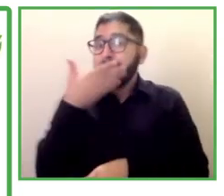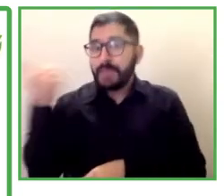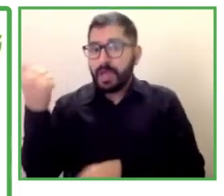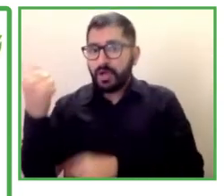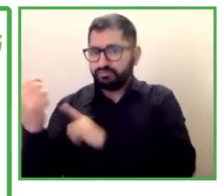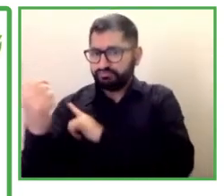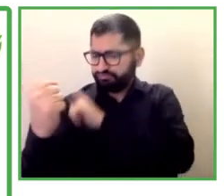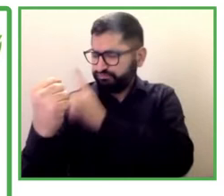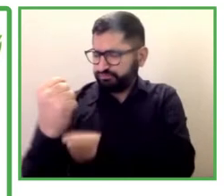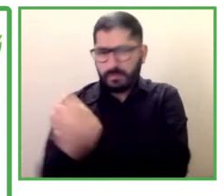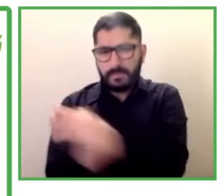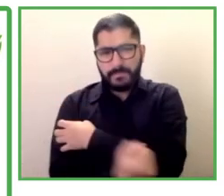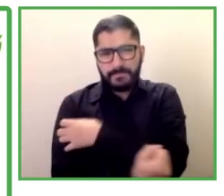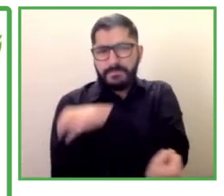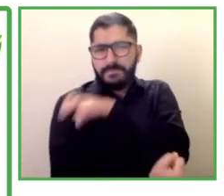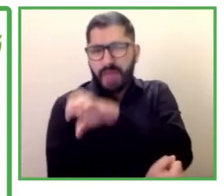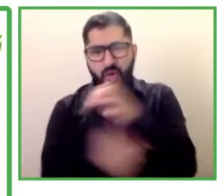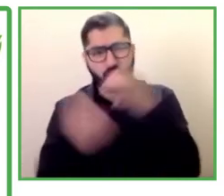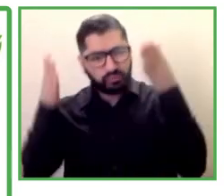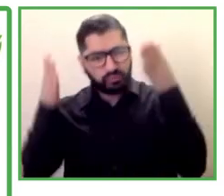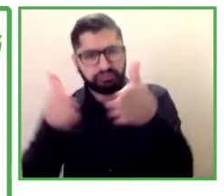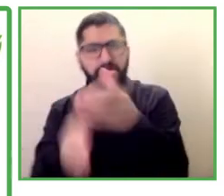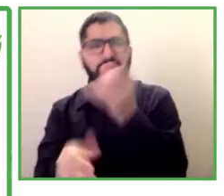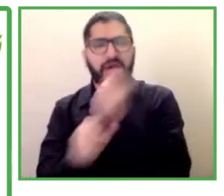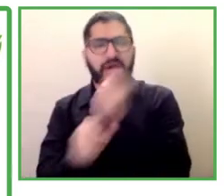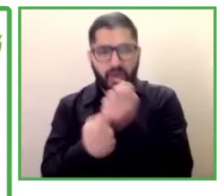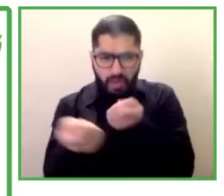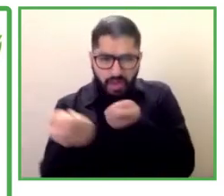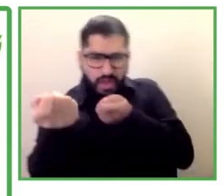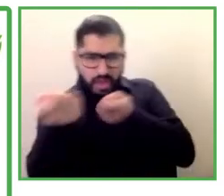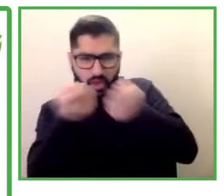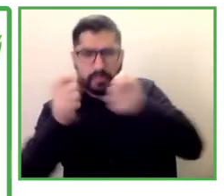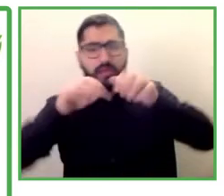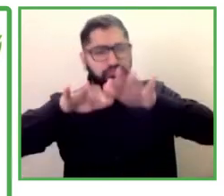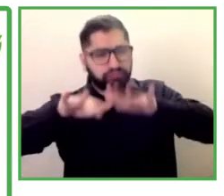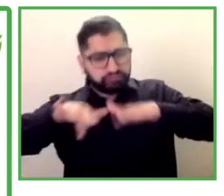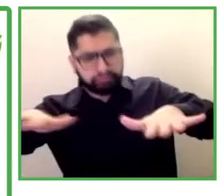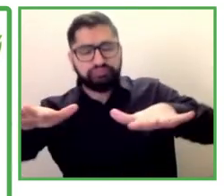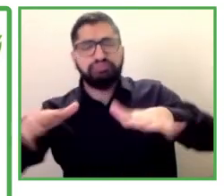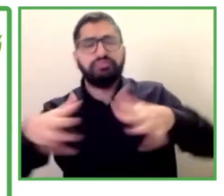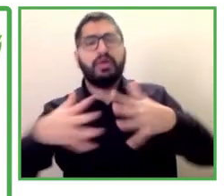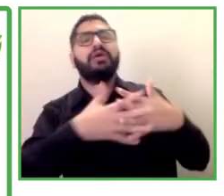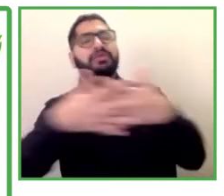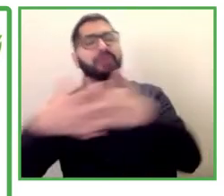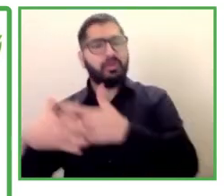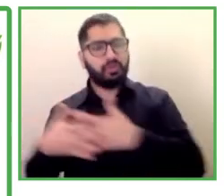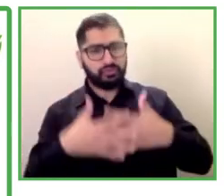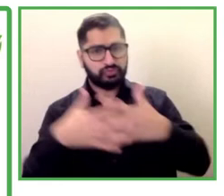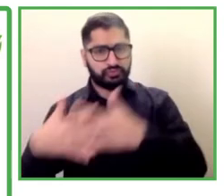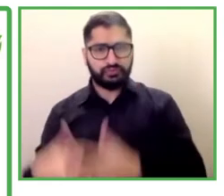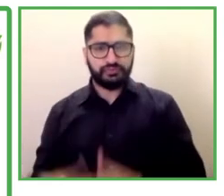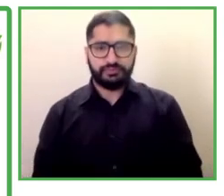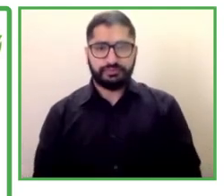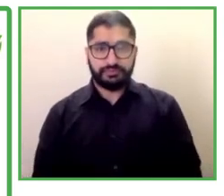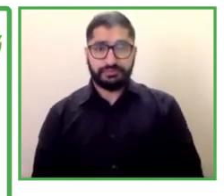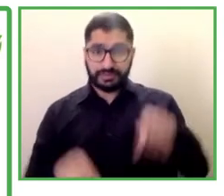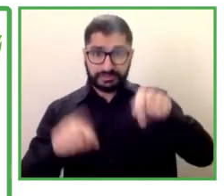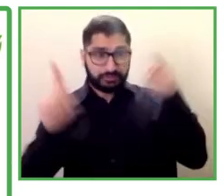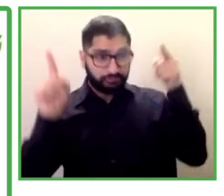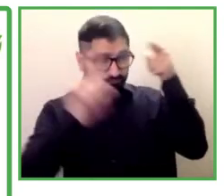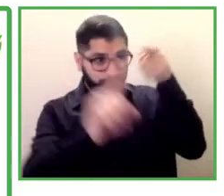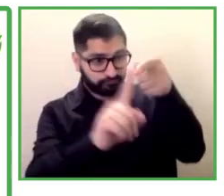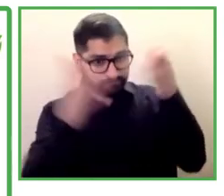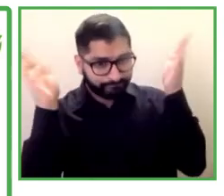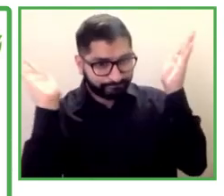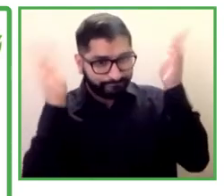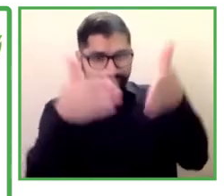We are cross-disability in focus, meaning that we work to improve employment opportunities and outcomes for people